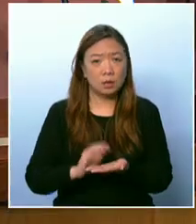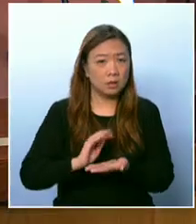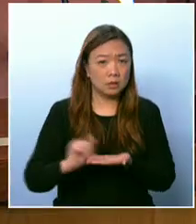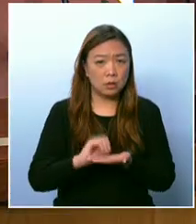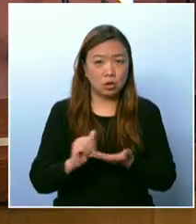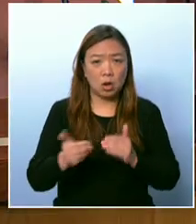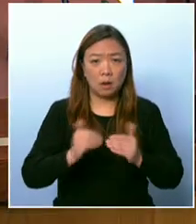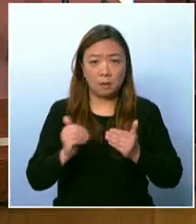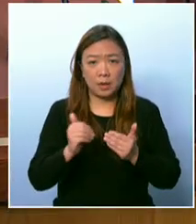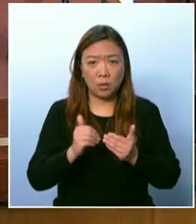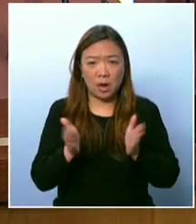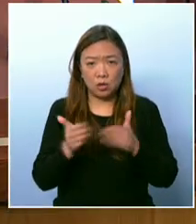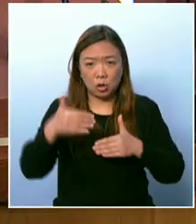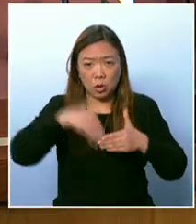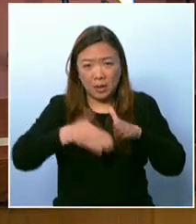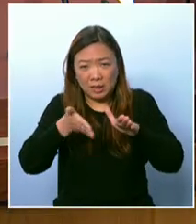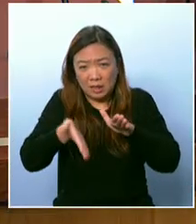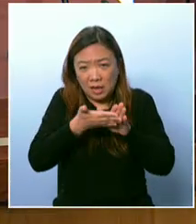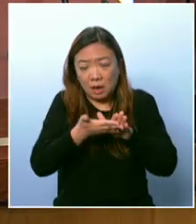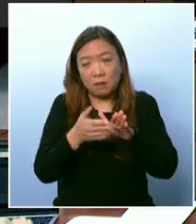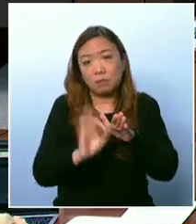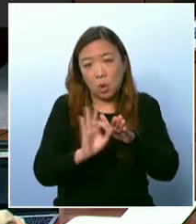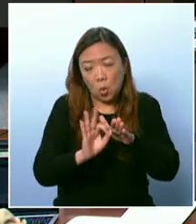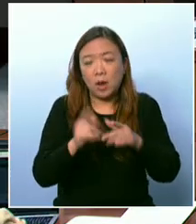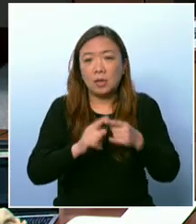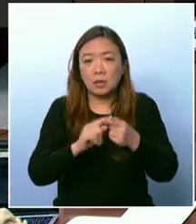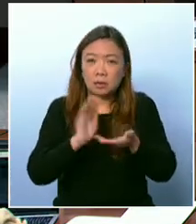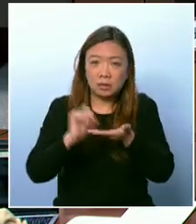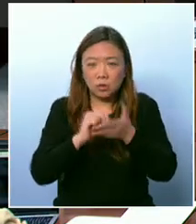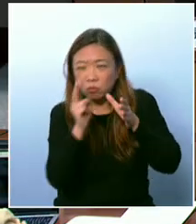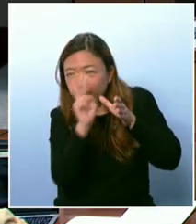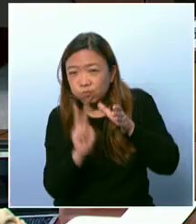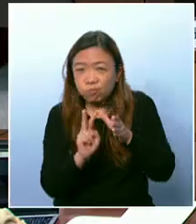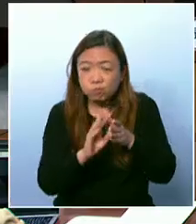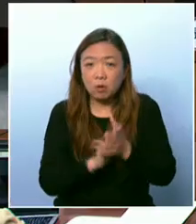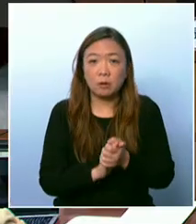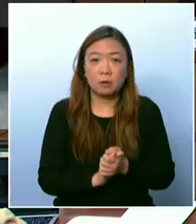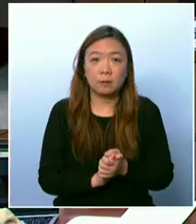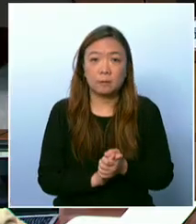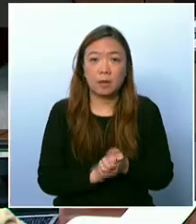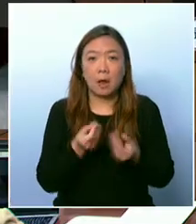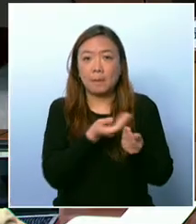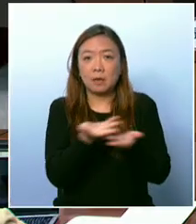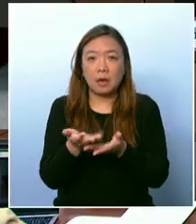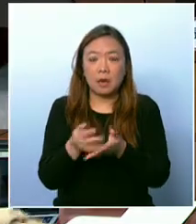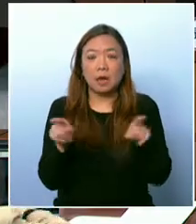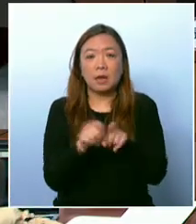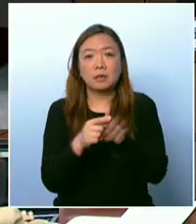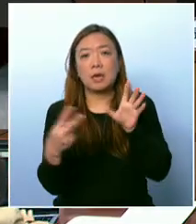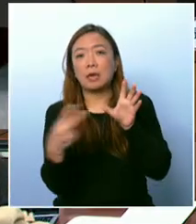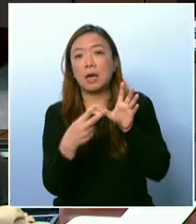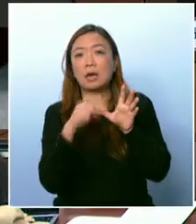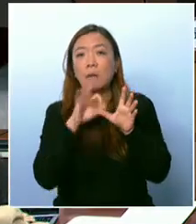We have to ensure that the ballot papers will not get stuck at the bottom of the